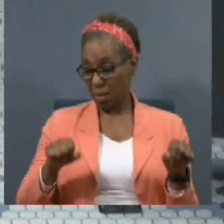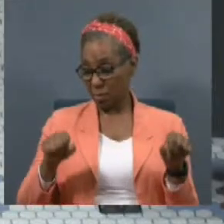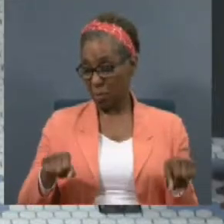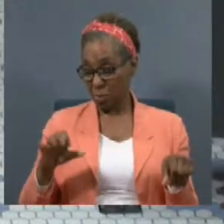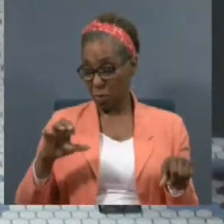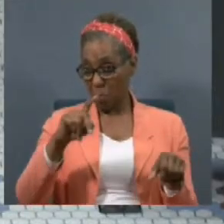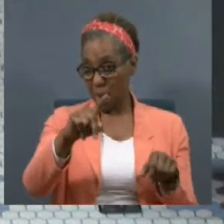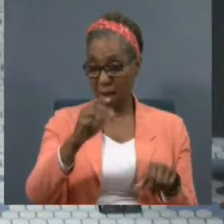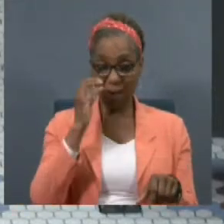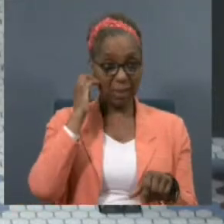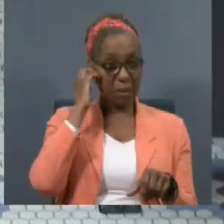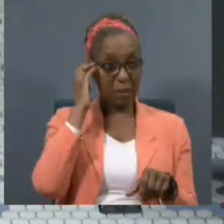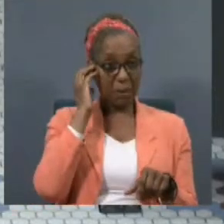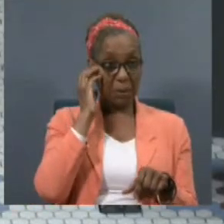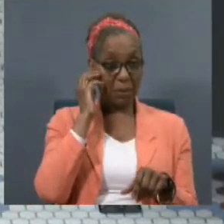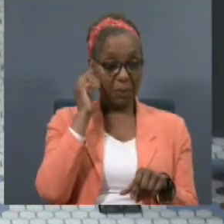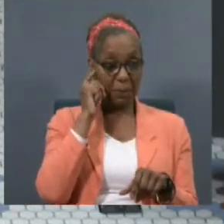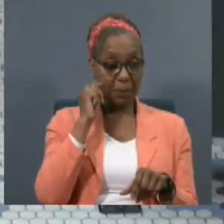go back